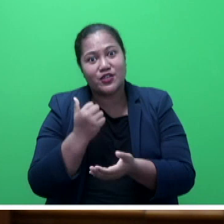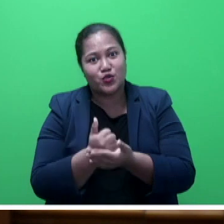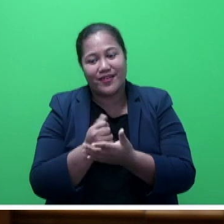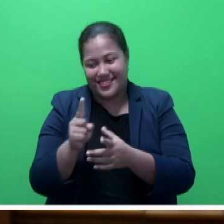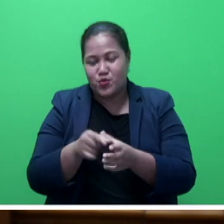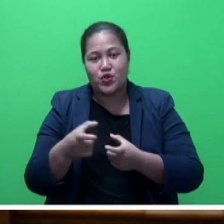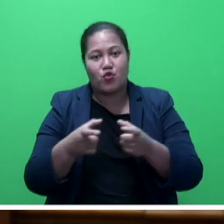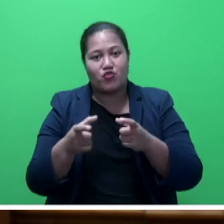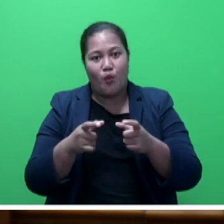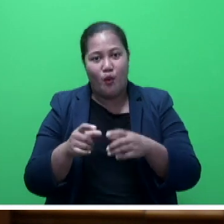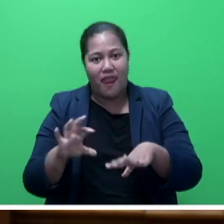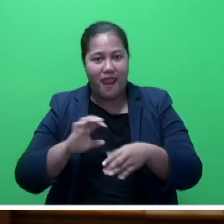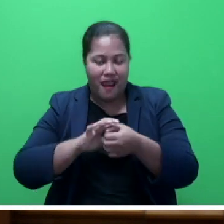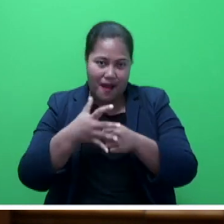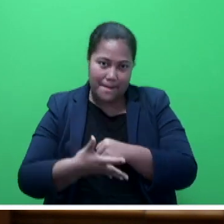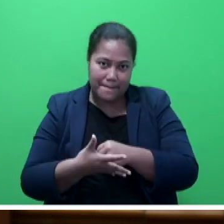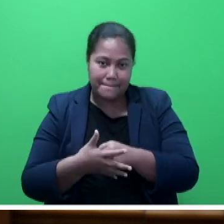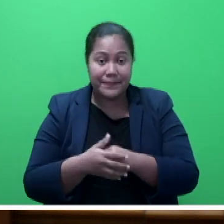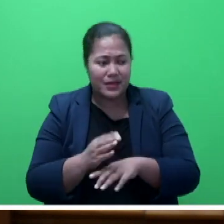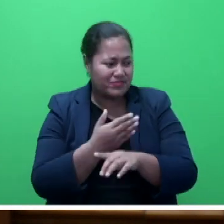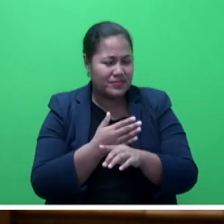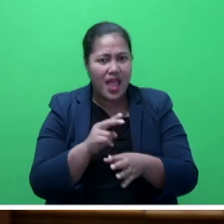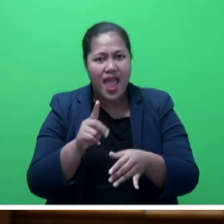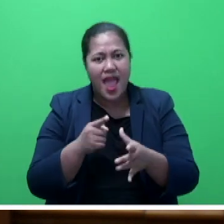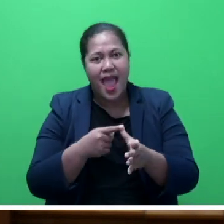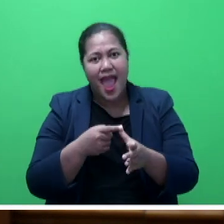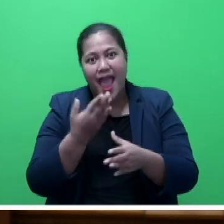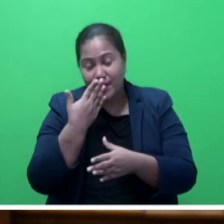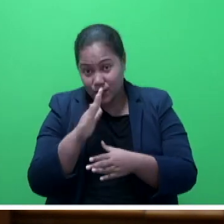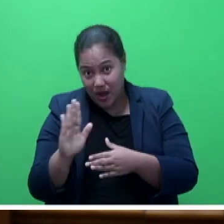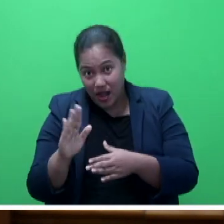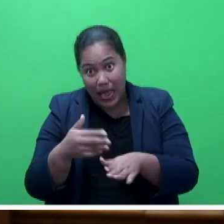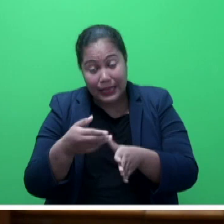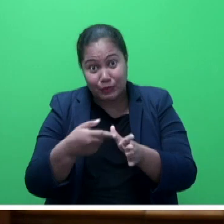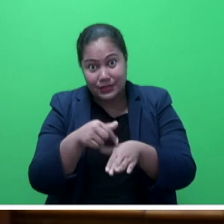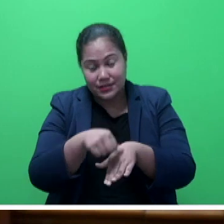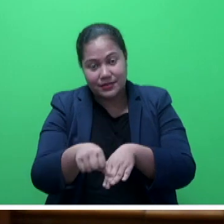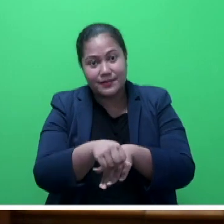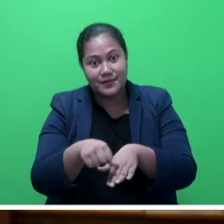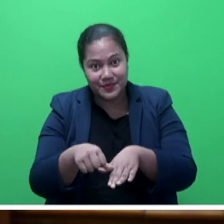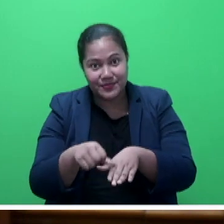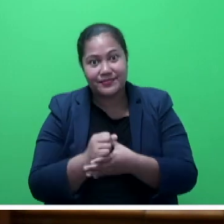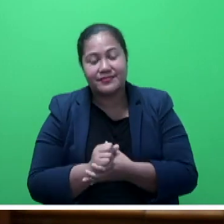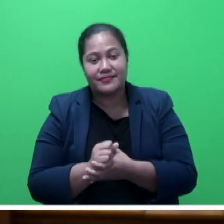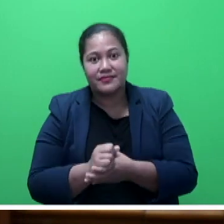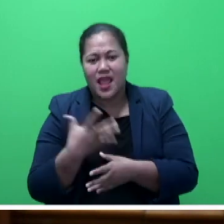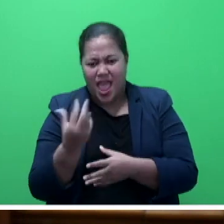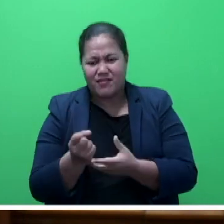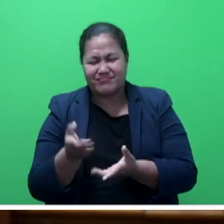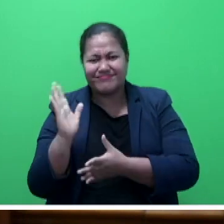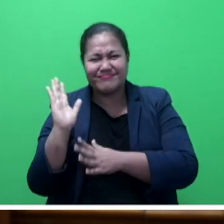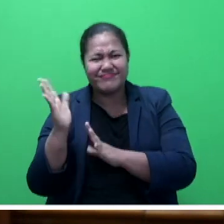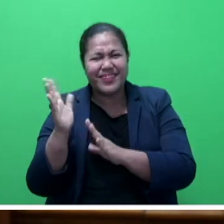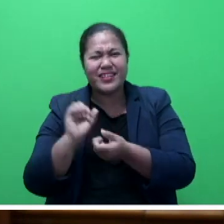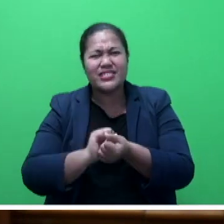itself. Since April, as soon as it was safe to do so, I've held Talanoa sessions in